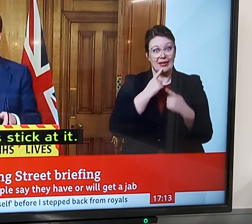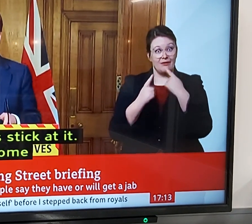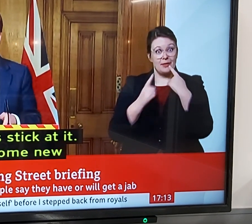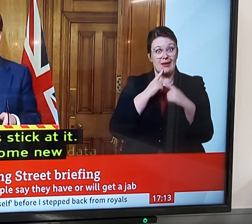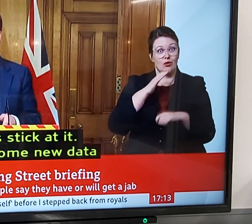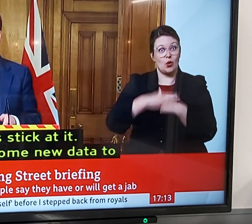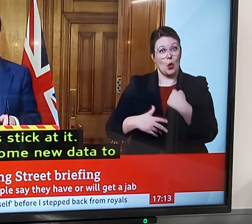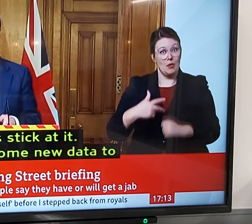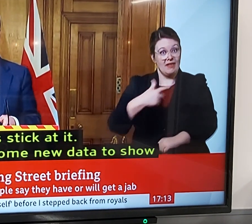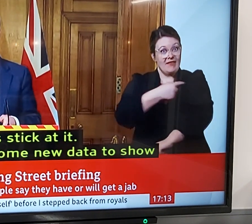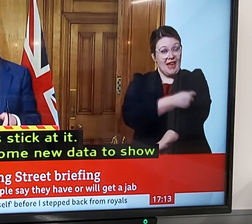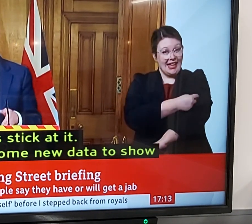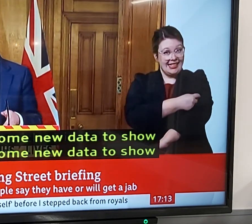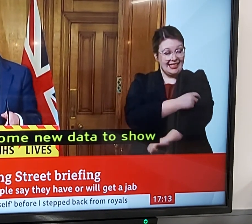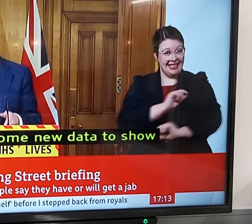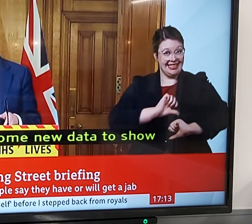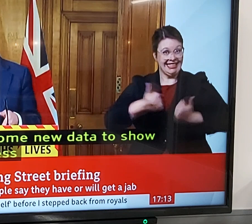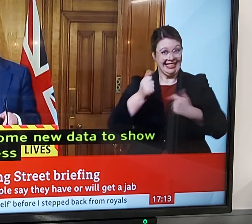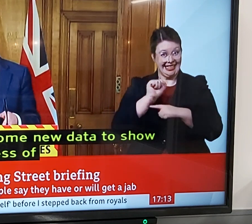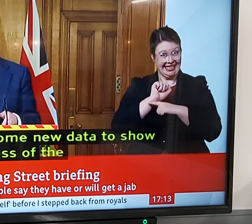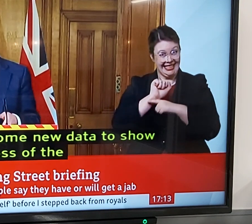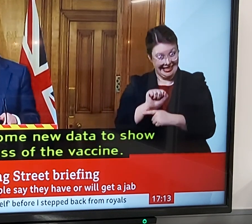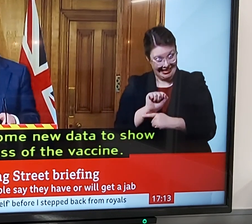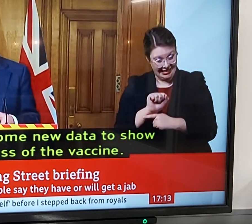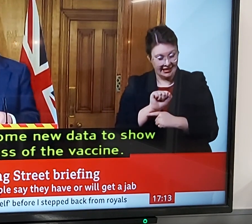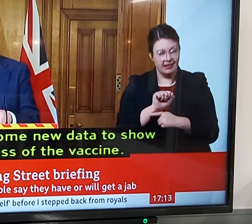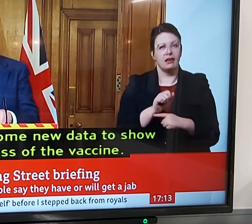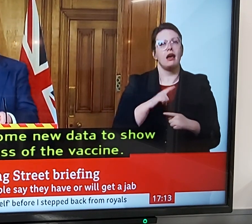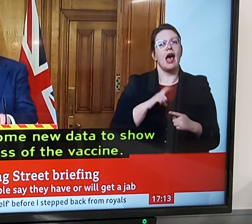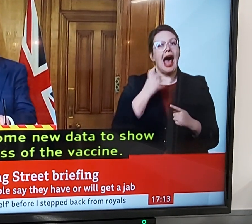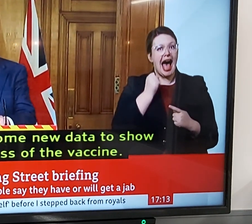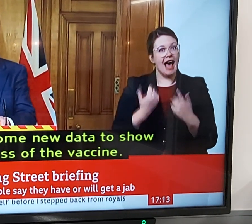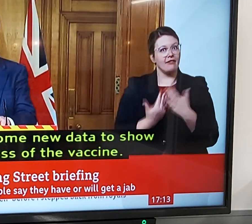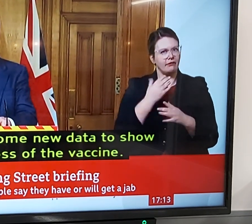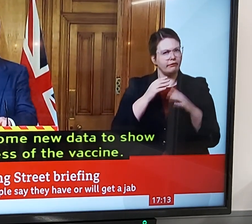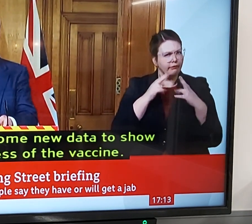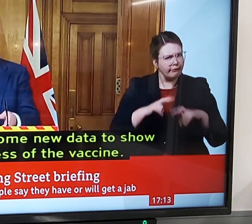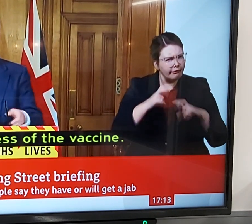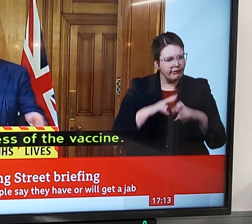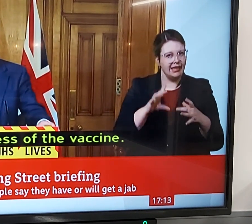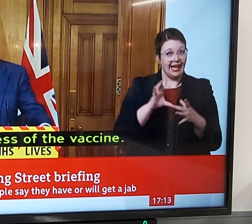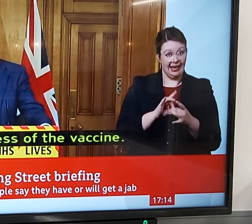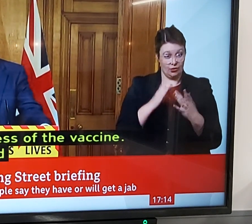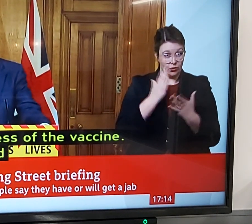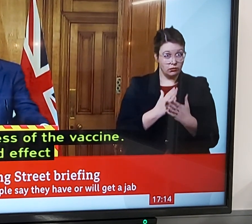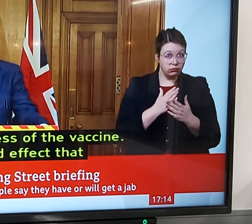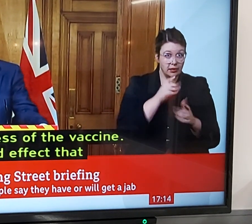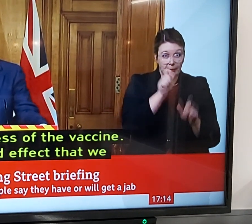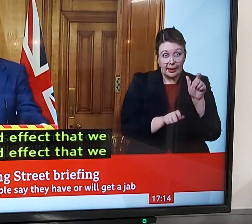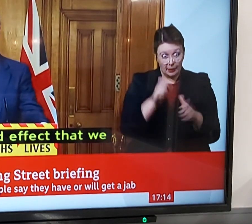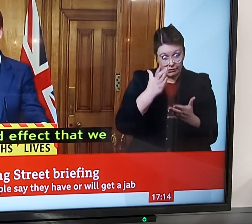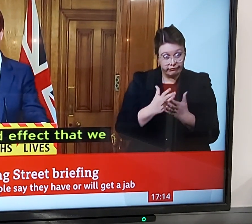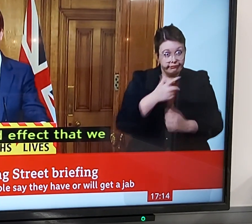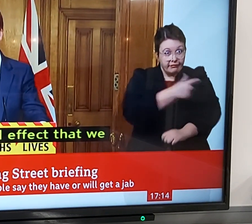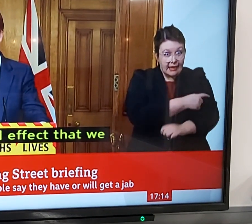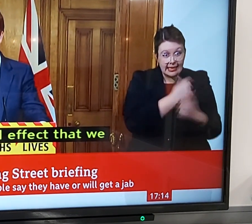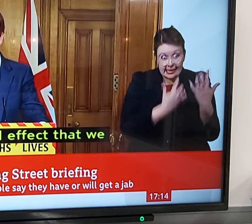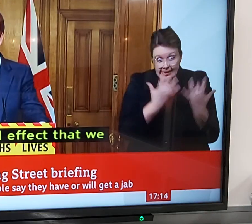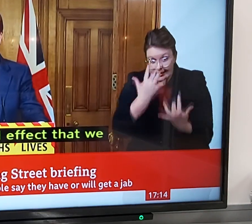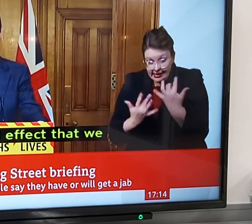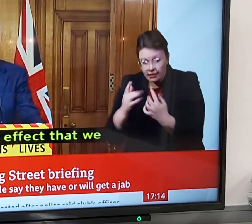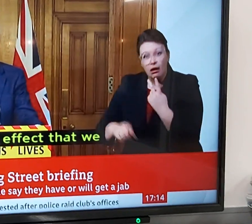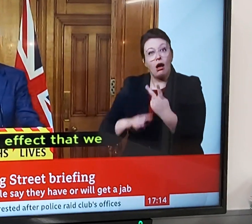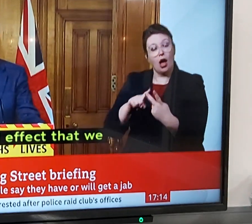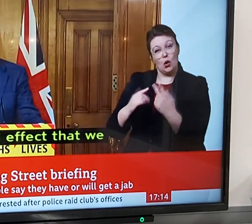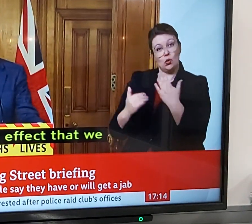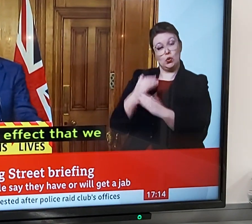its real-world effect that we can now see in the data, and some new analytical research that we're publishing